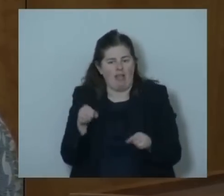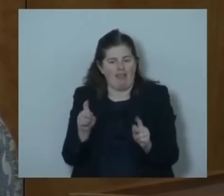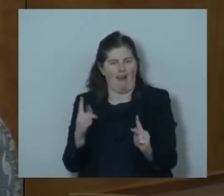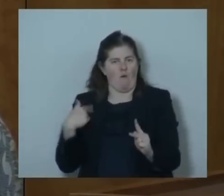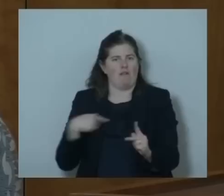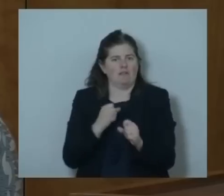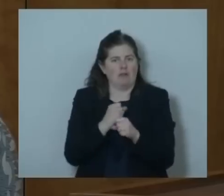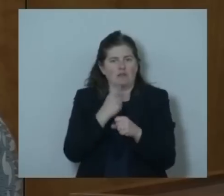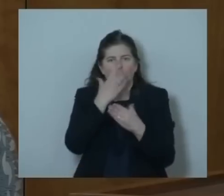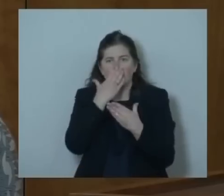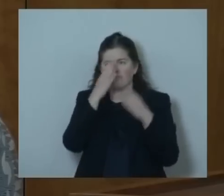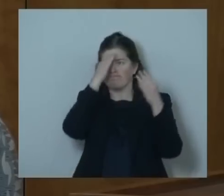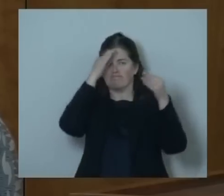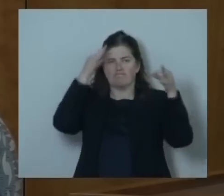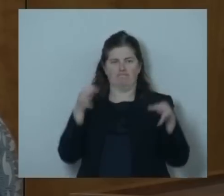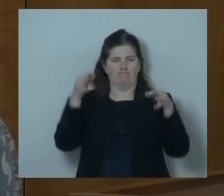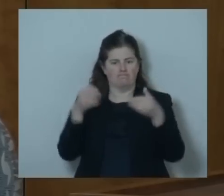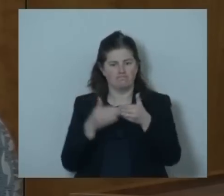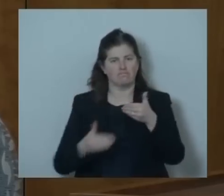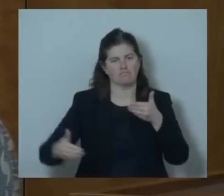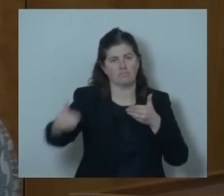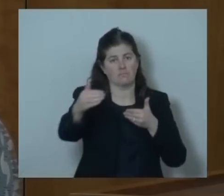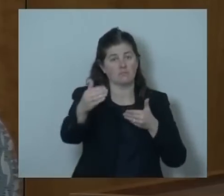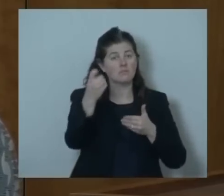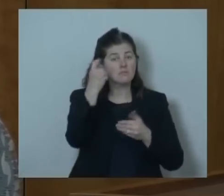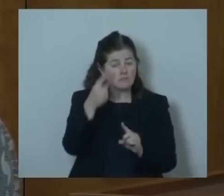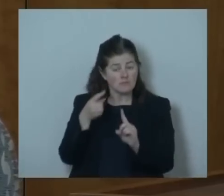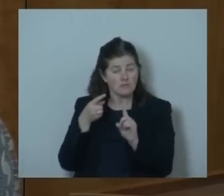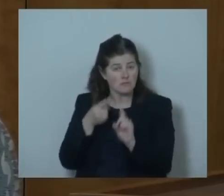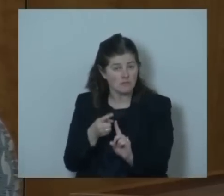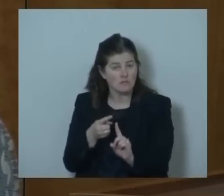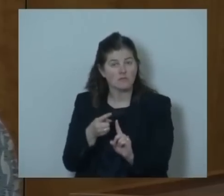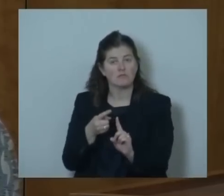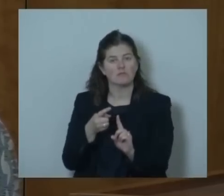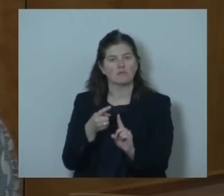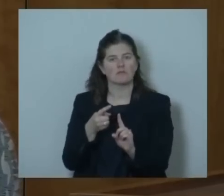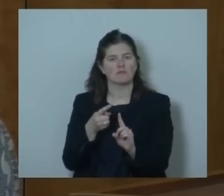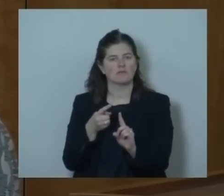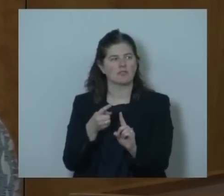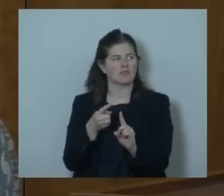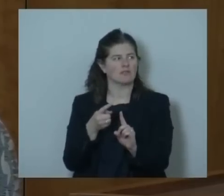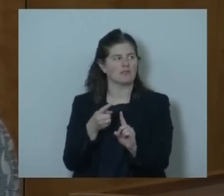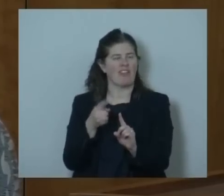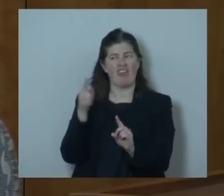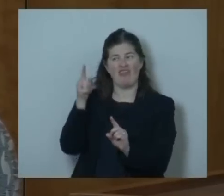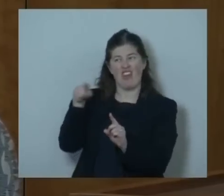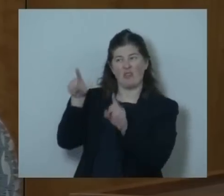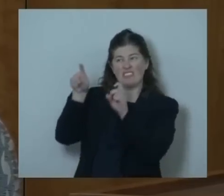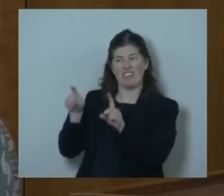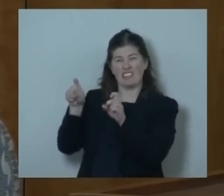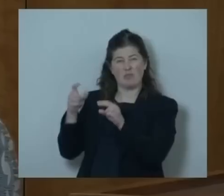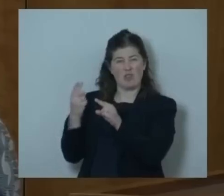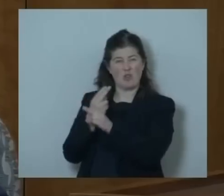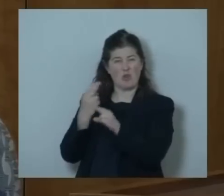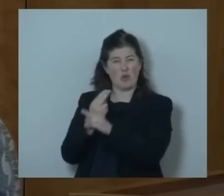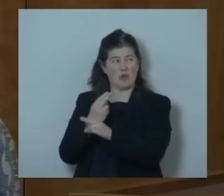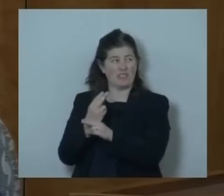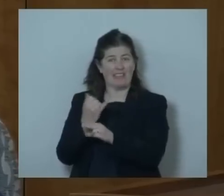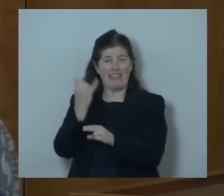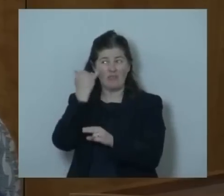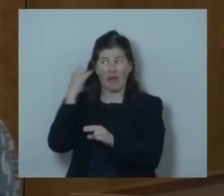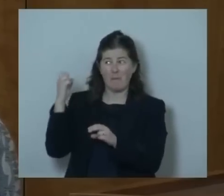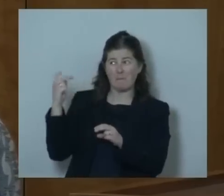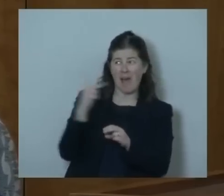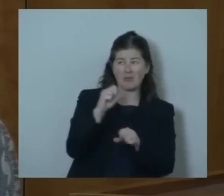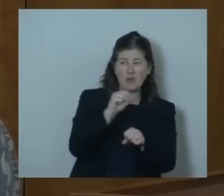make better decisions. Right. Specifically, though, there's not a lot of confidence that these tests could be used to determine who gets to go back to work